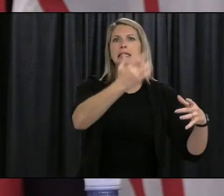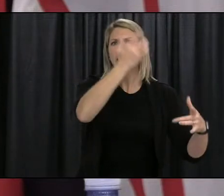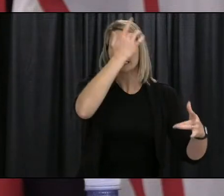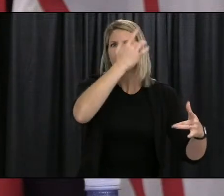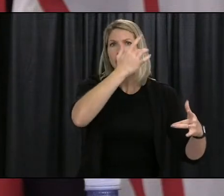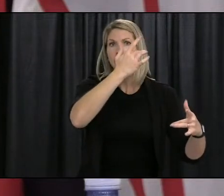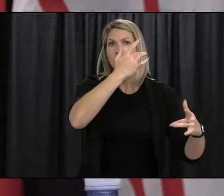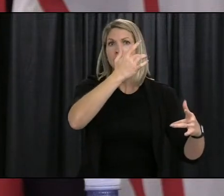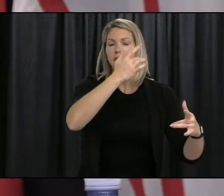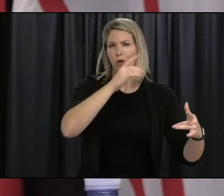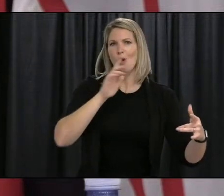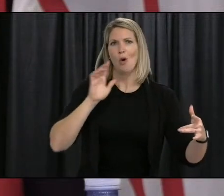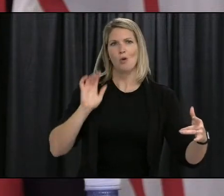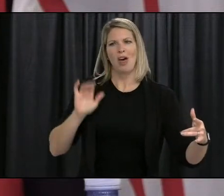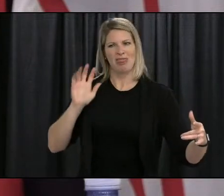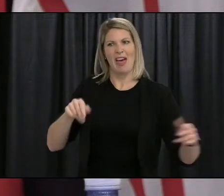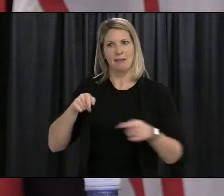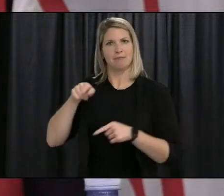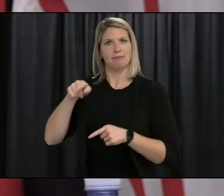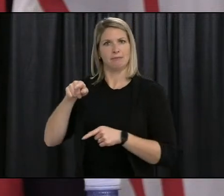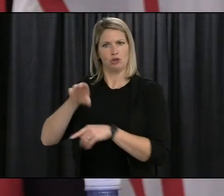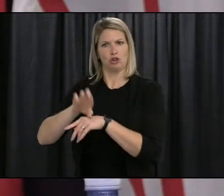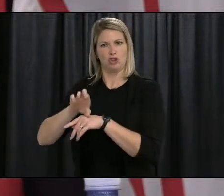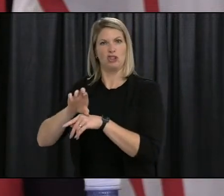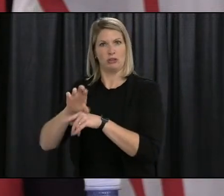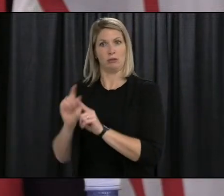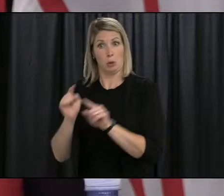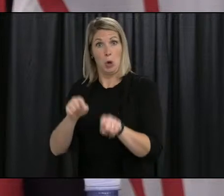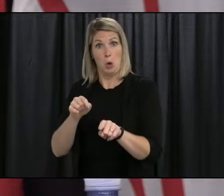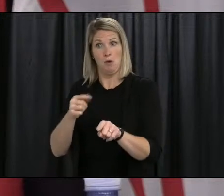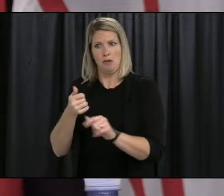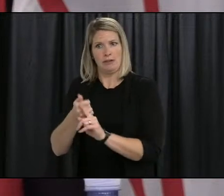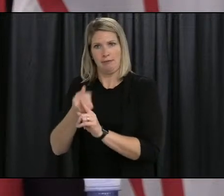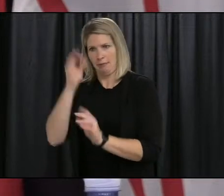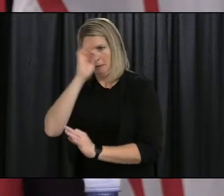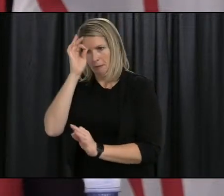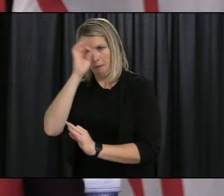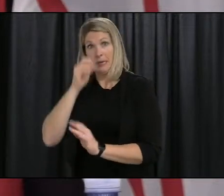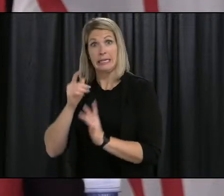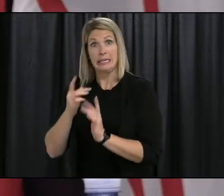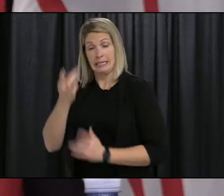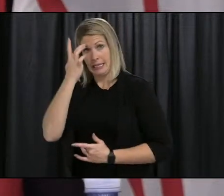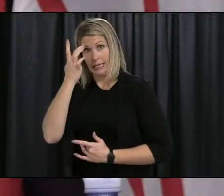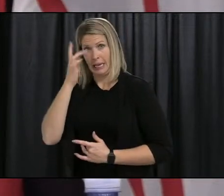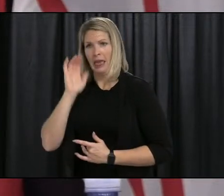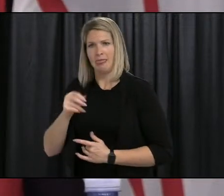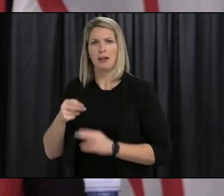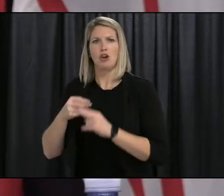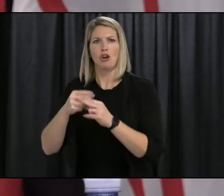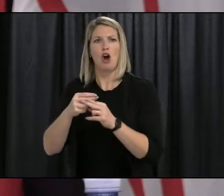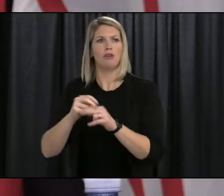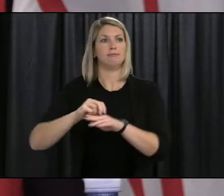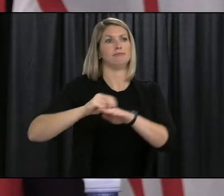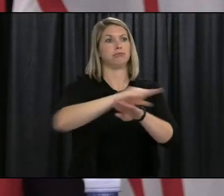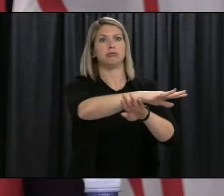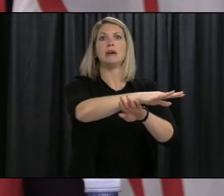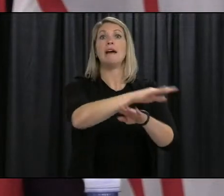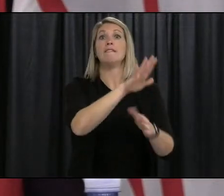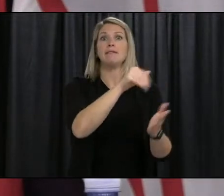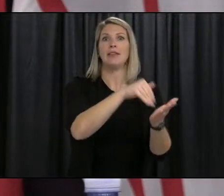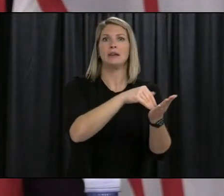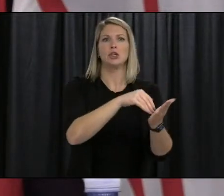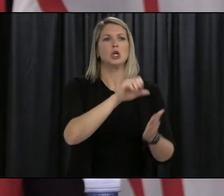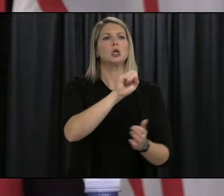Contact tracing is a key for this, and the current evidence shows that the further back we can go to identify who infected